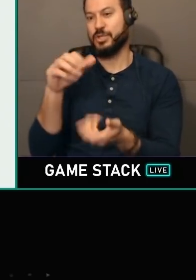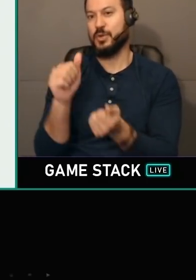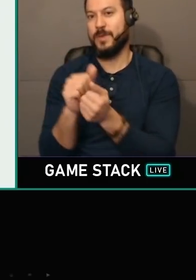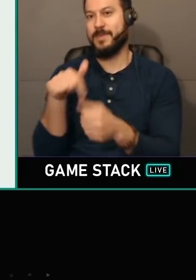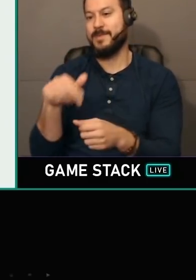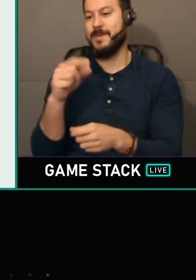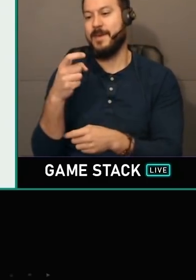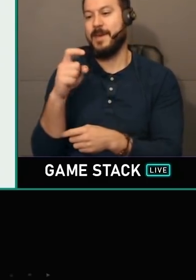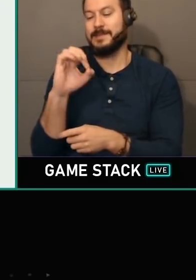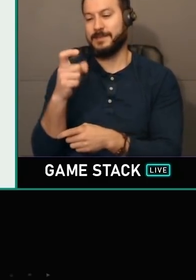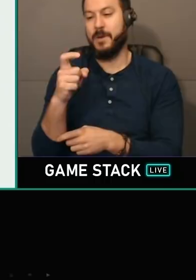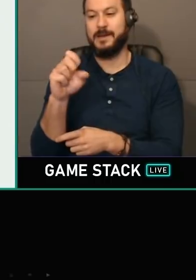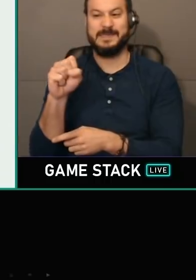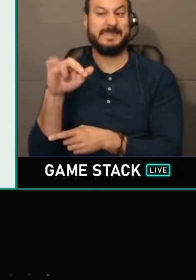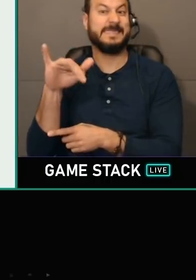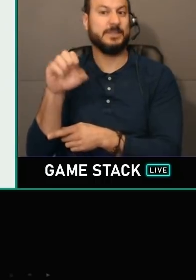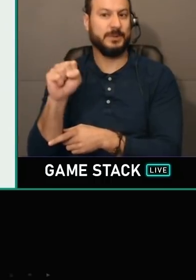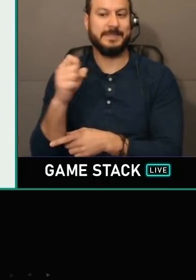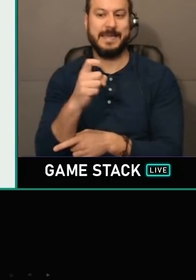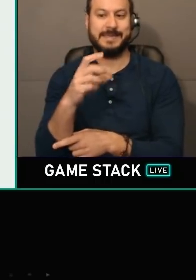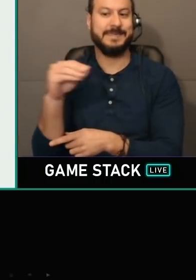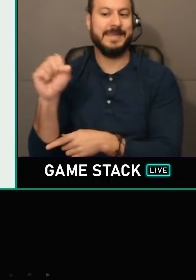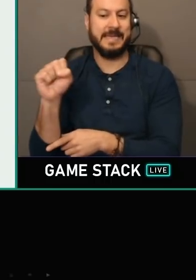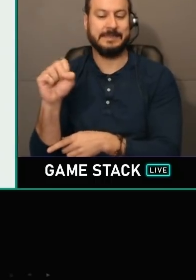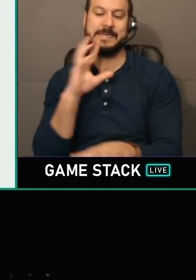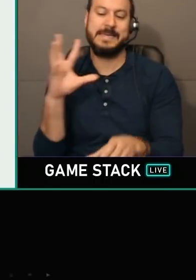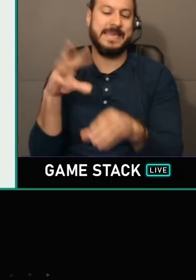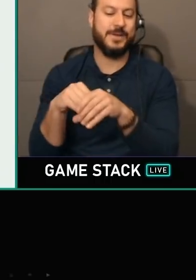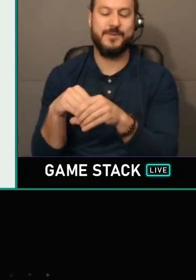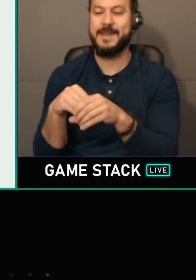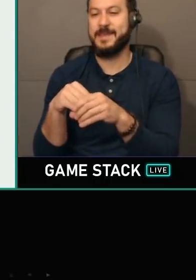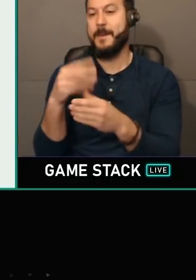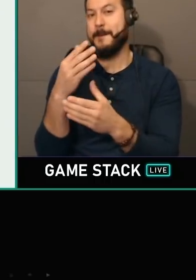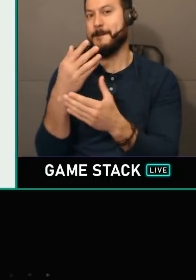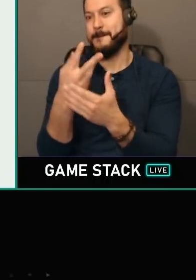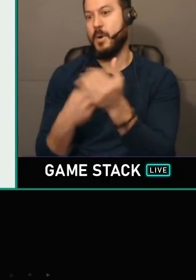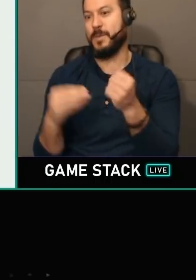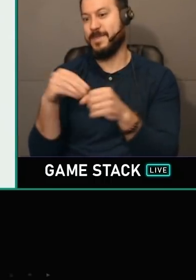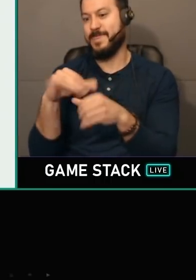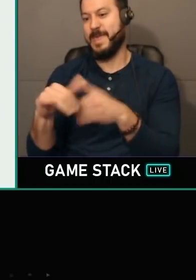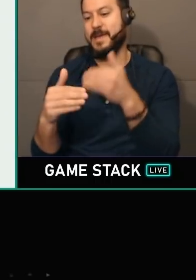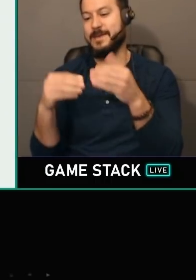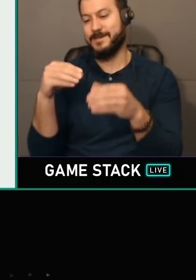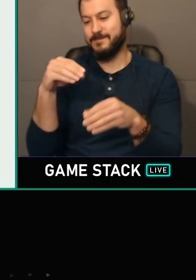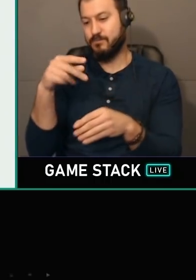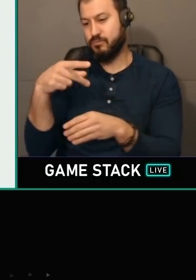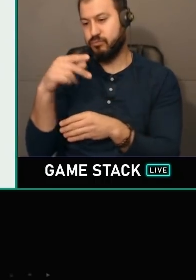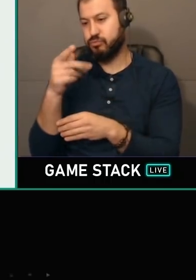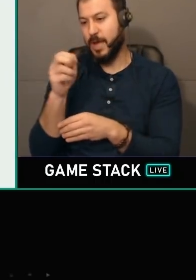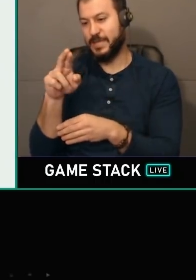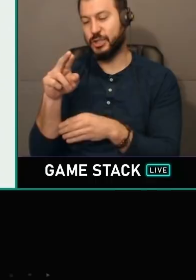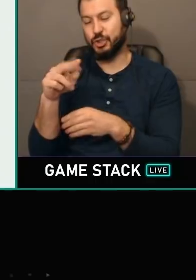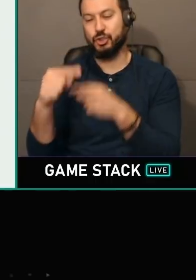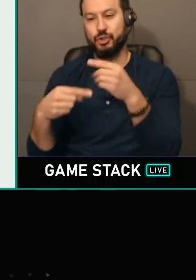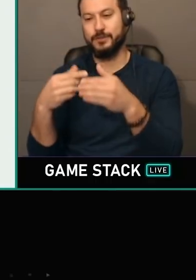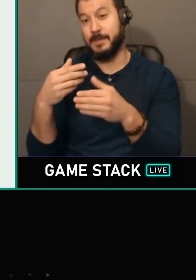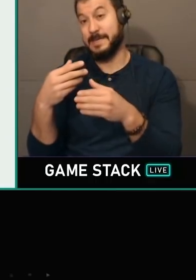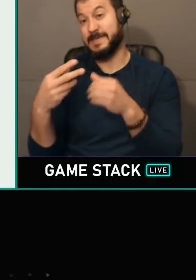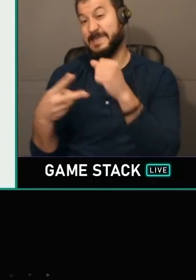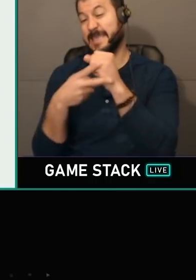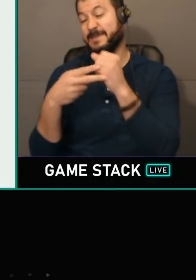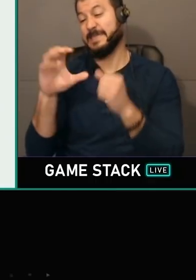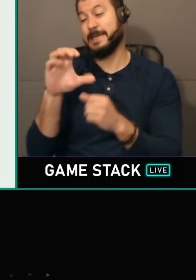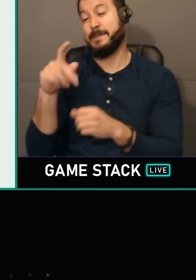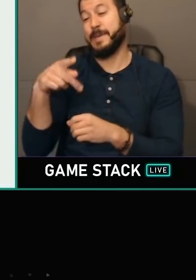Xbox series of consoles is integrated directly into the processor. This saves CPU cycles, allows for